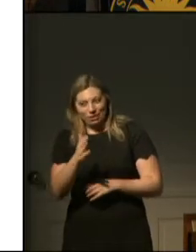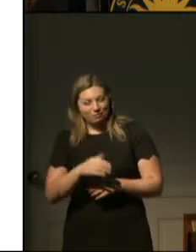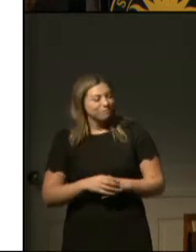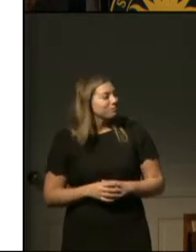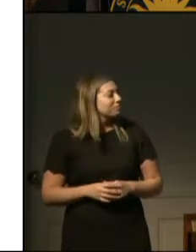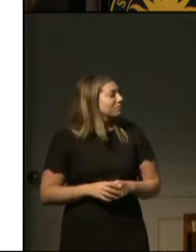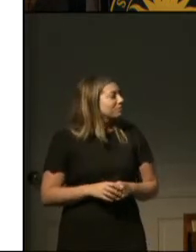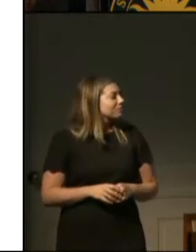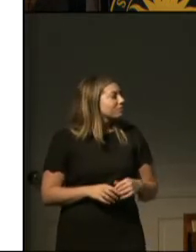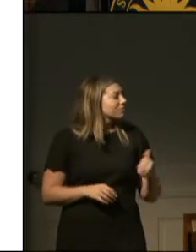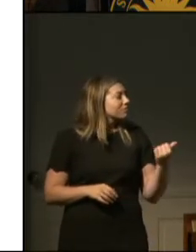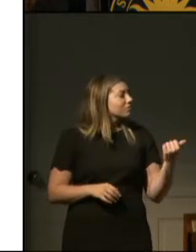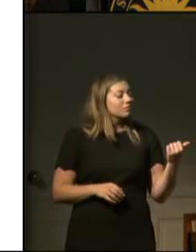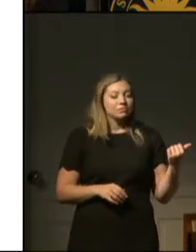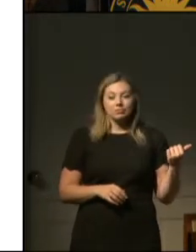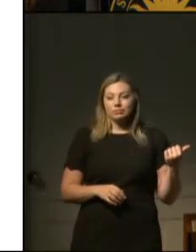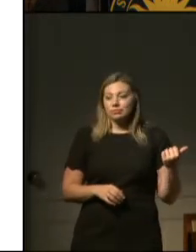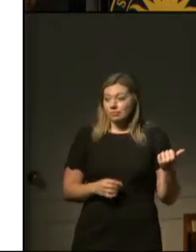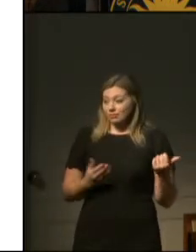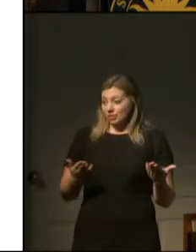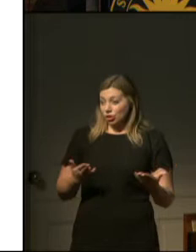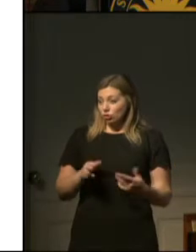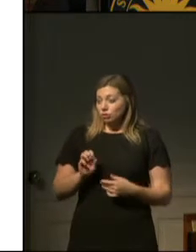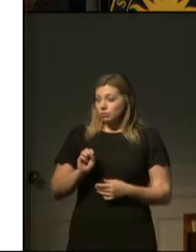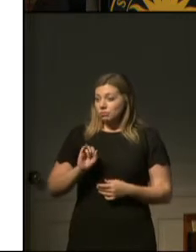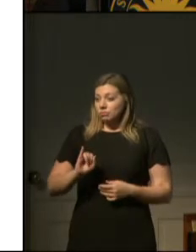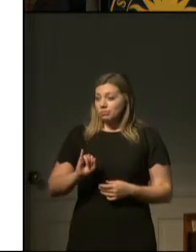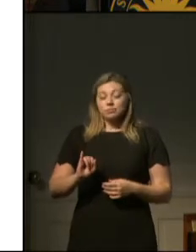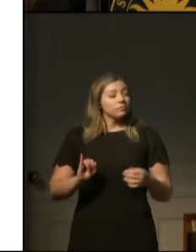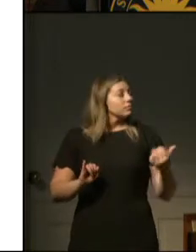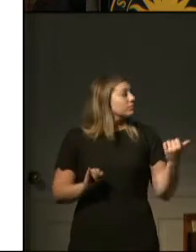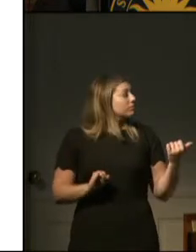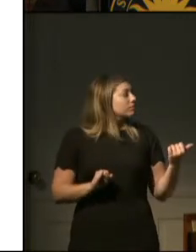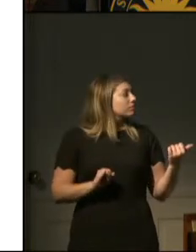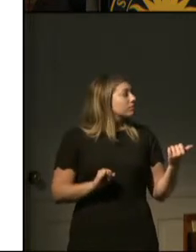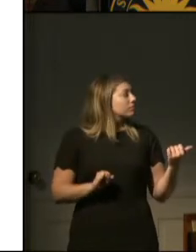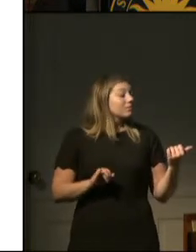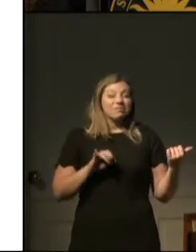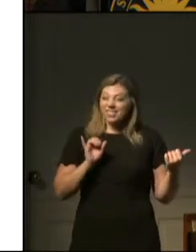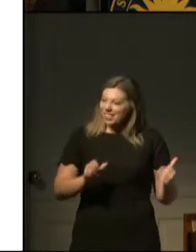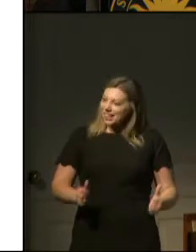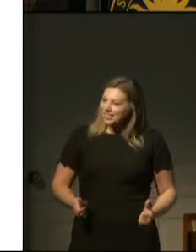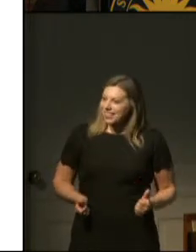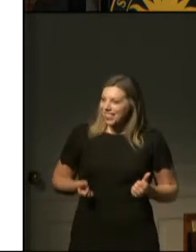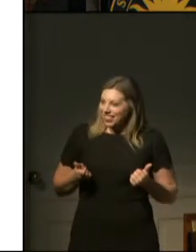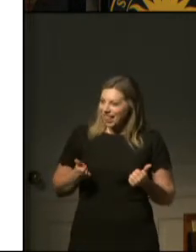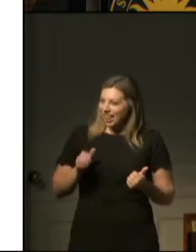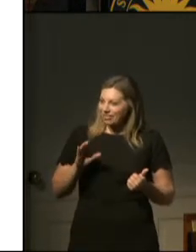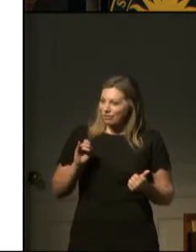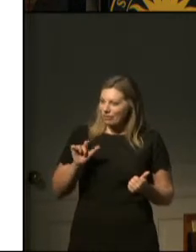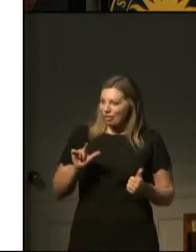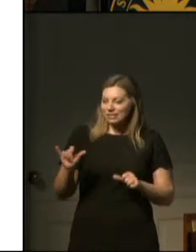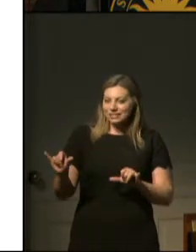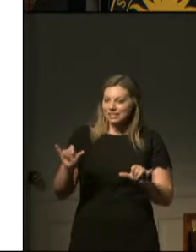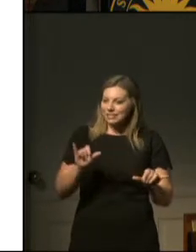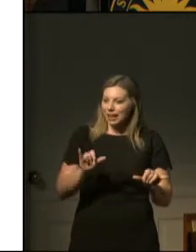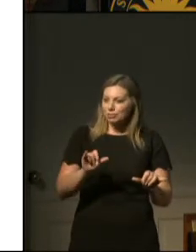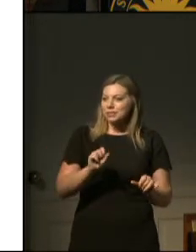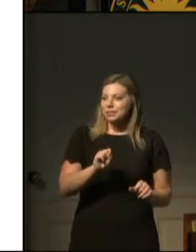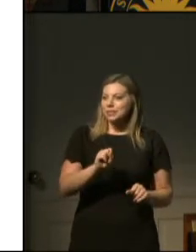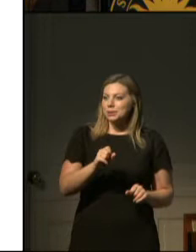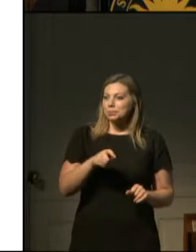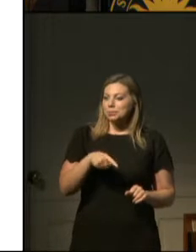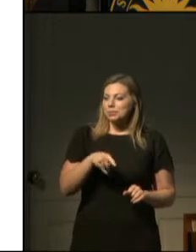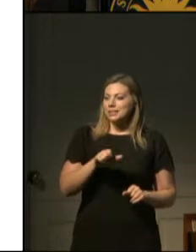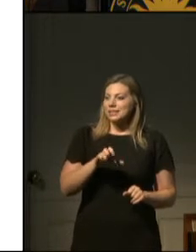So this is a specimen that's here at the Smithsonian, and then here is a live coral of the same species that